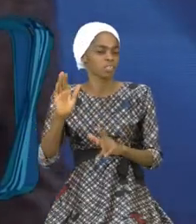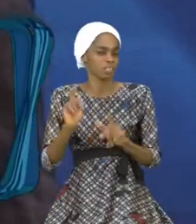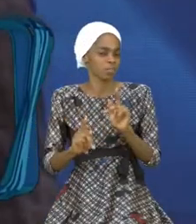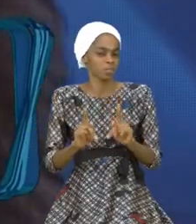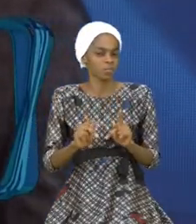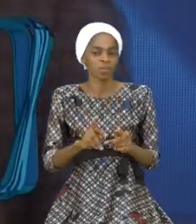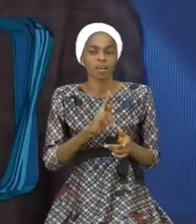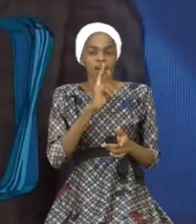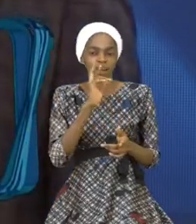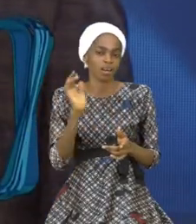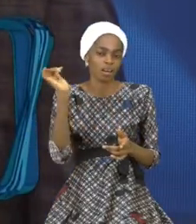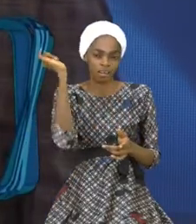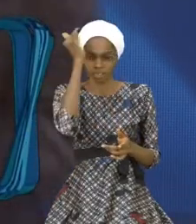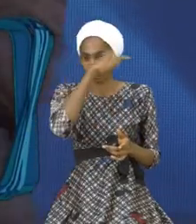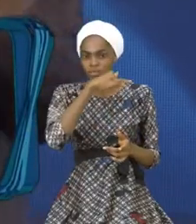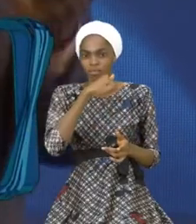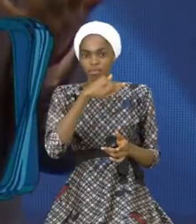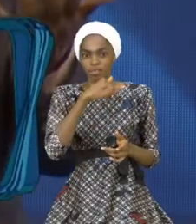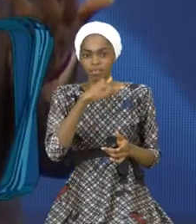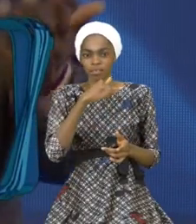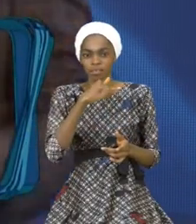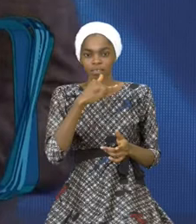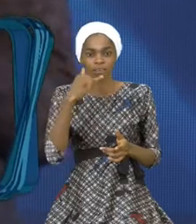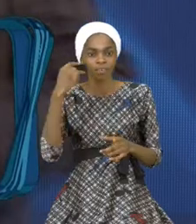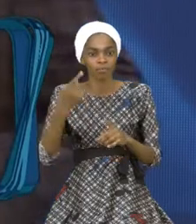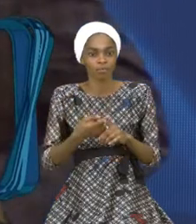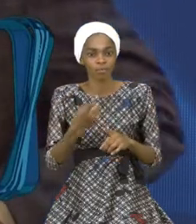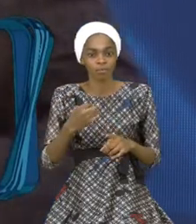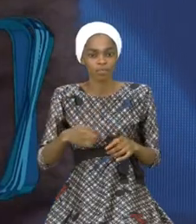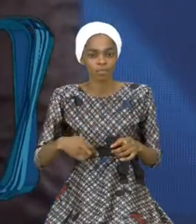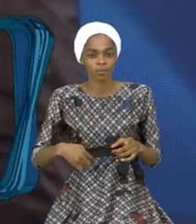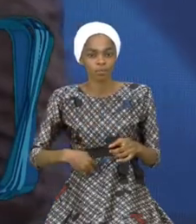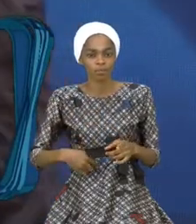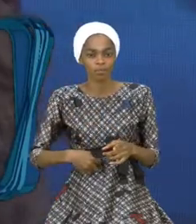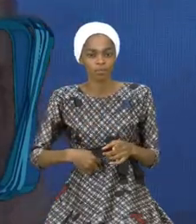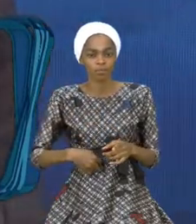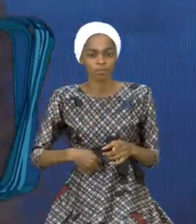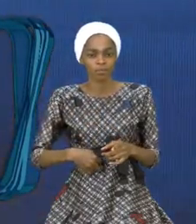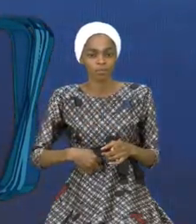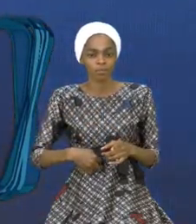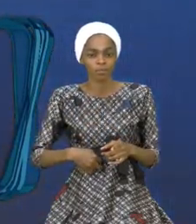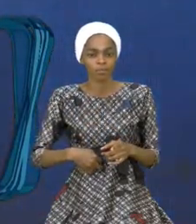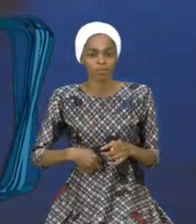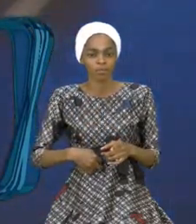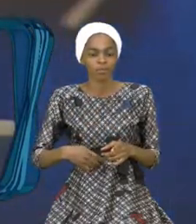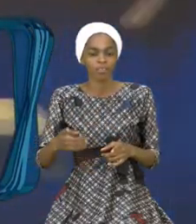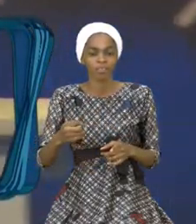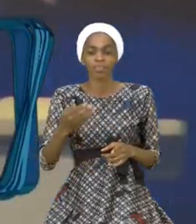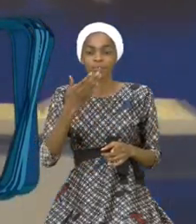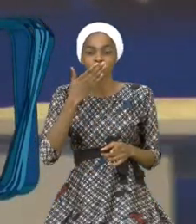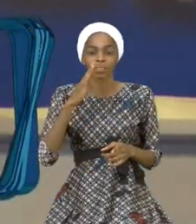estranged from the womb. The wicked are estranged from the womb. You know, our